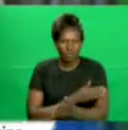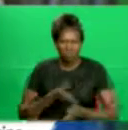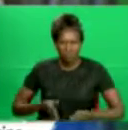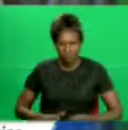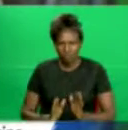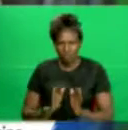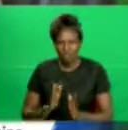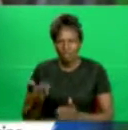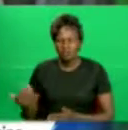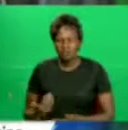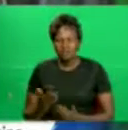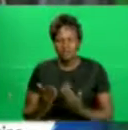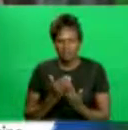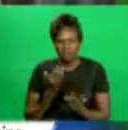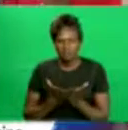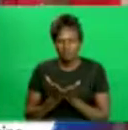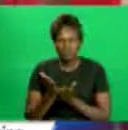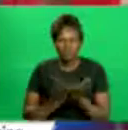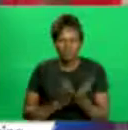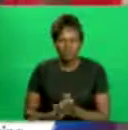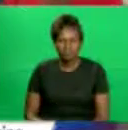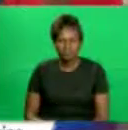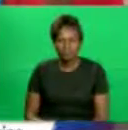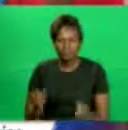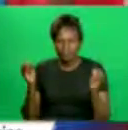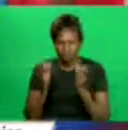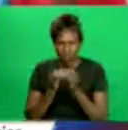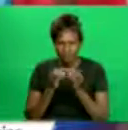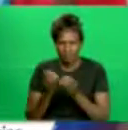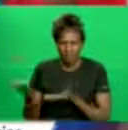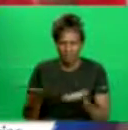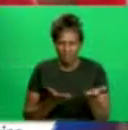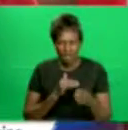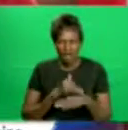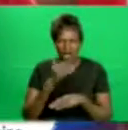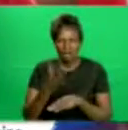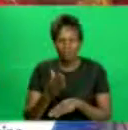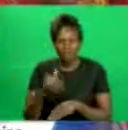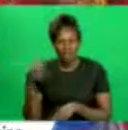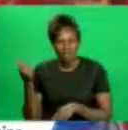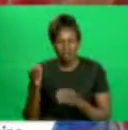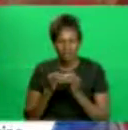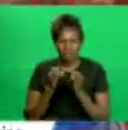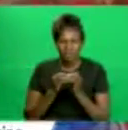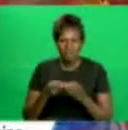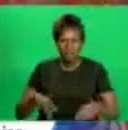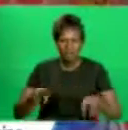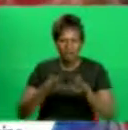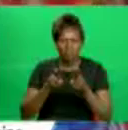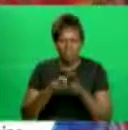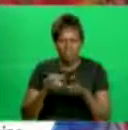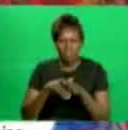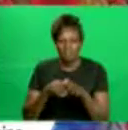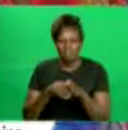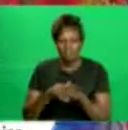child health services. Mkutano huu ulijiri baada ya mkutano mwingine kama huu uliofanyika eneo la